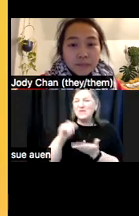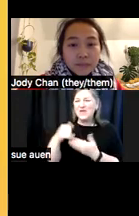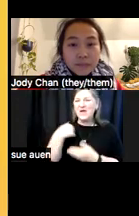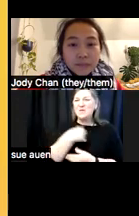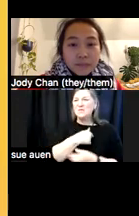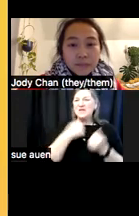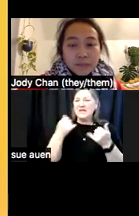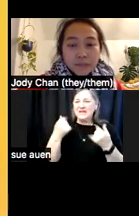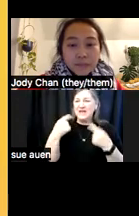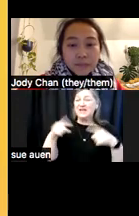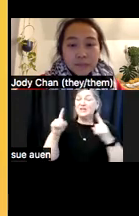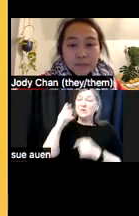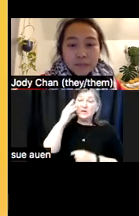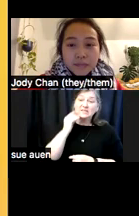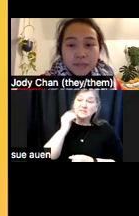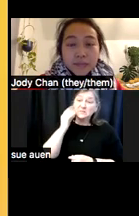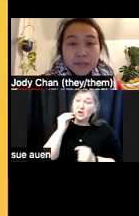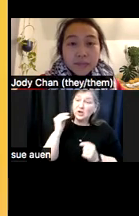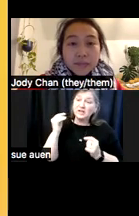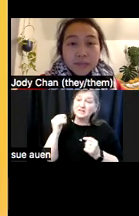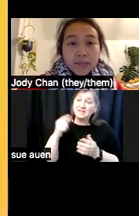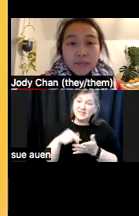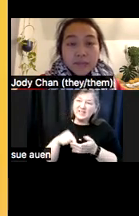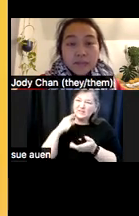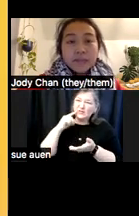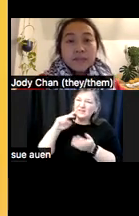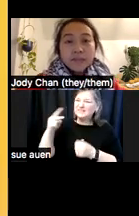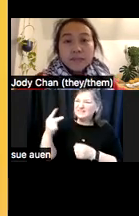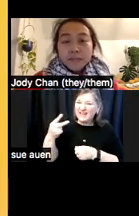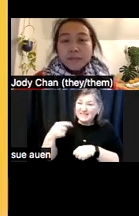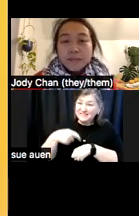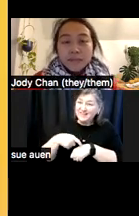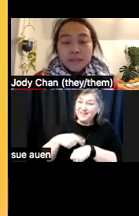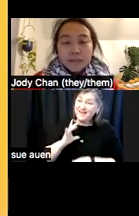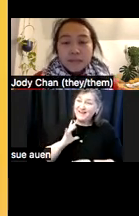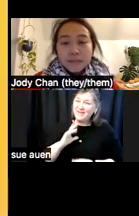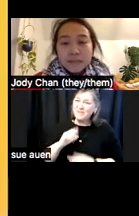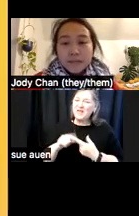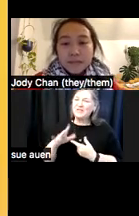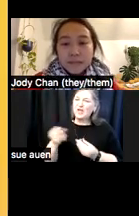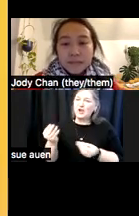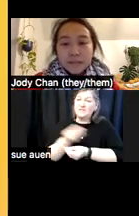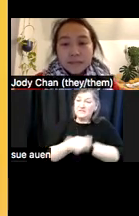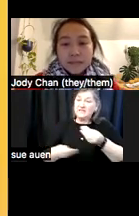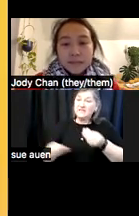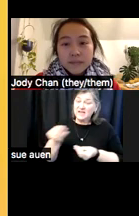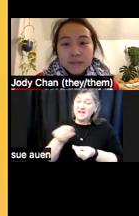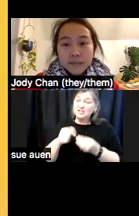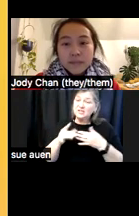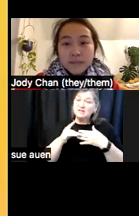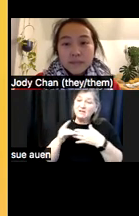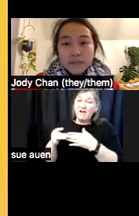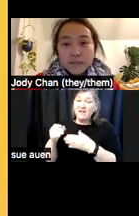to experience this for a second time and their facilitation and the guidance of